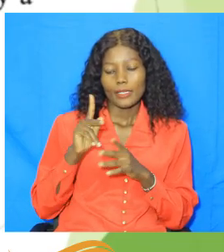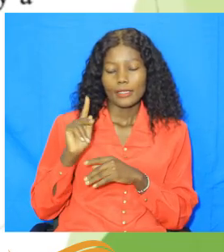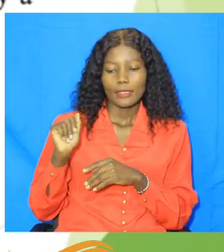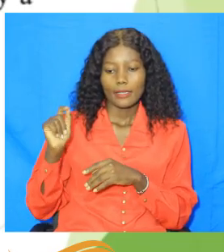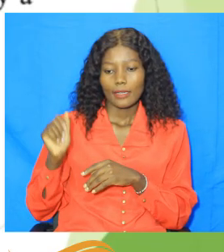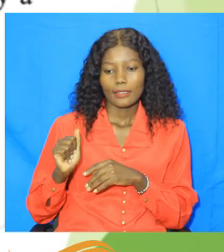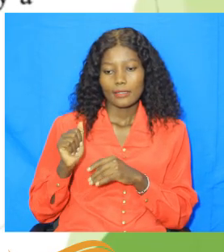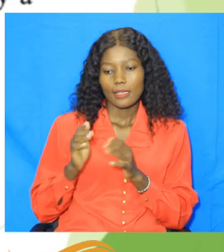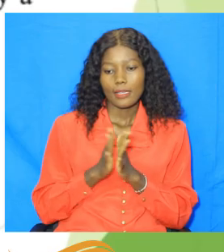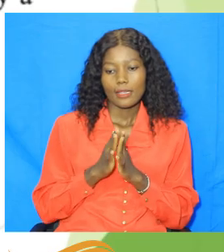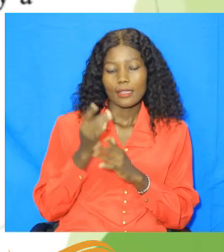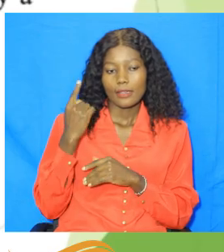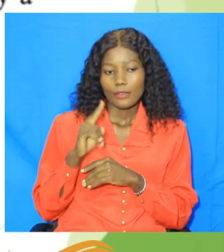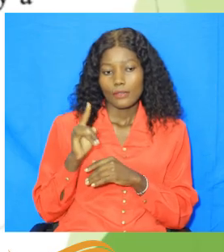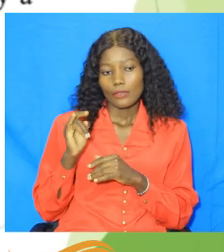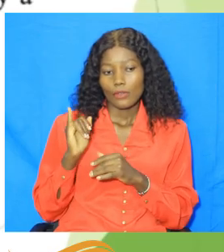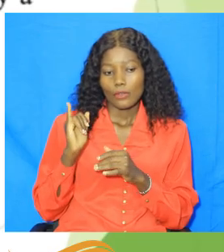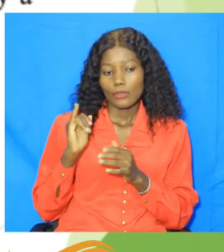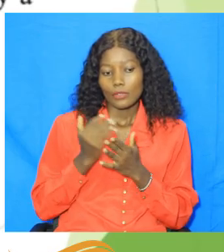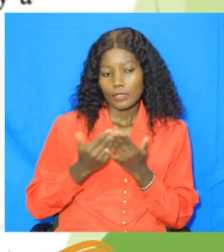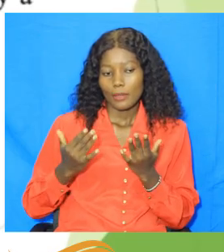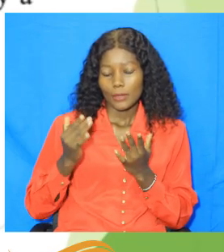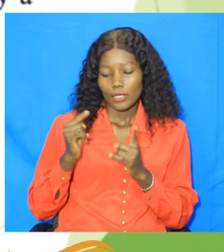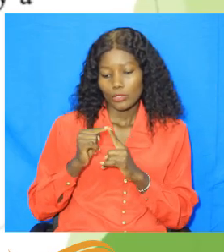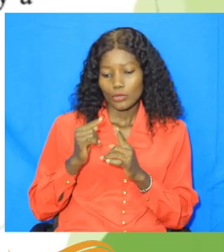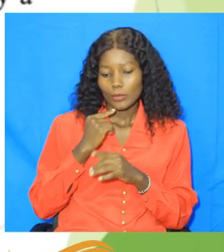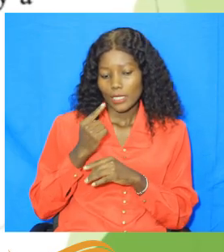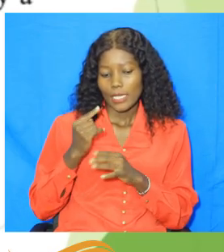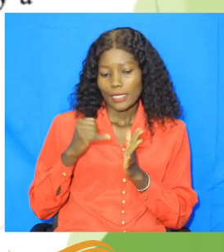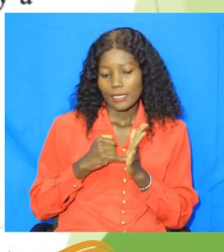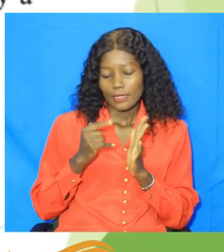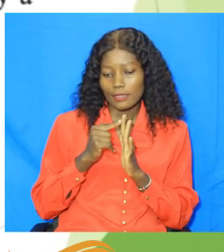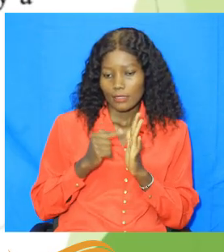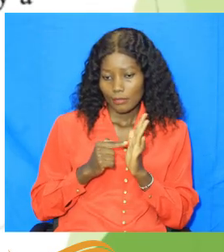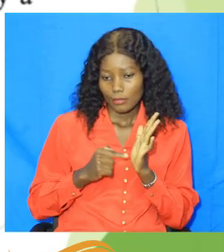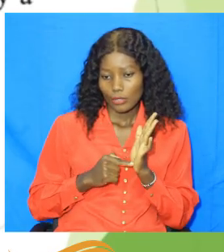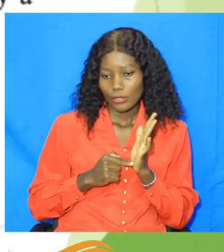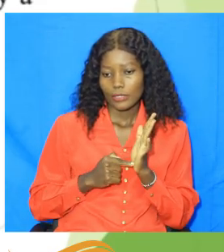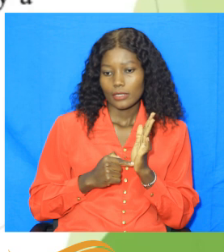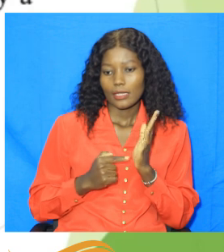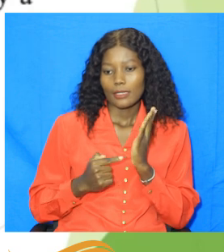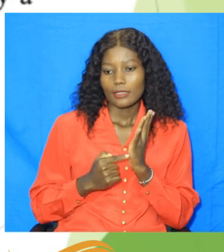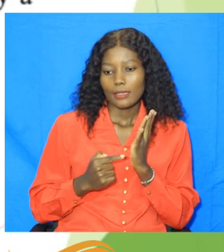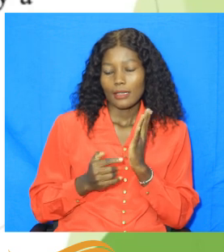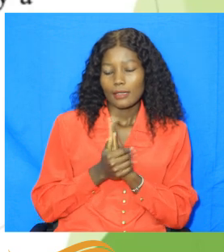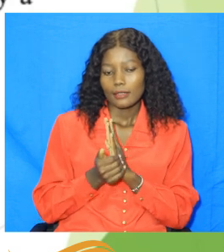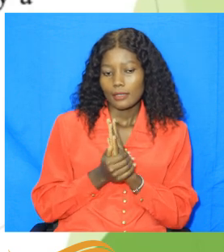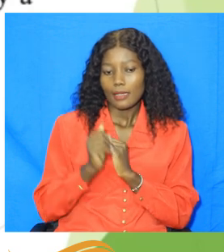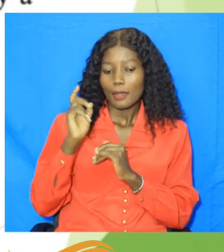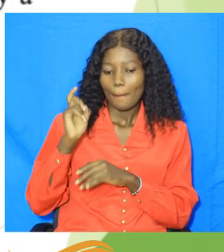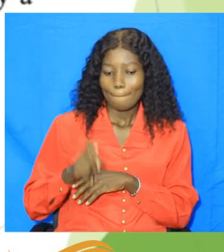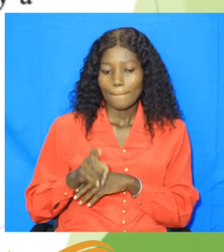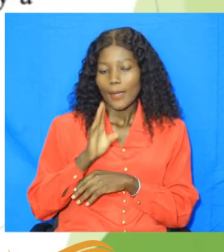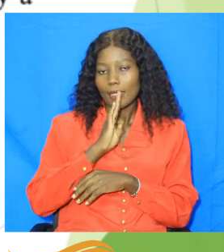order to be considered a score, a technique must have the potential to be effective if it